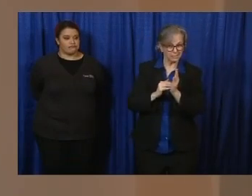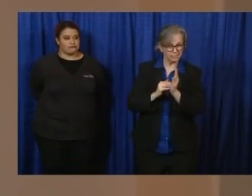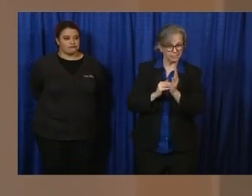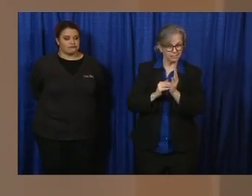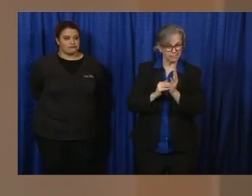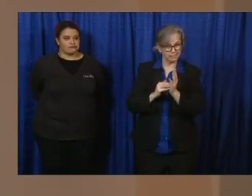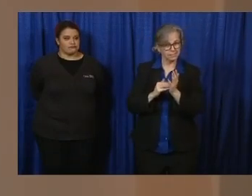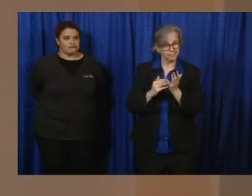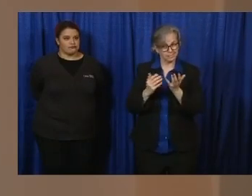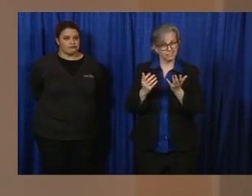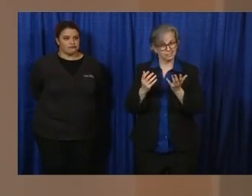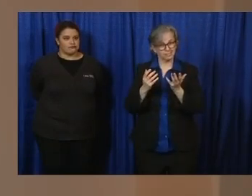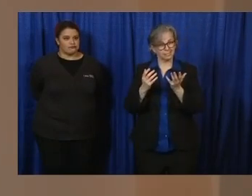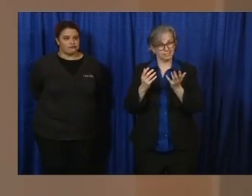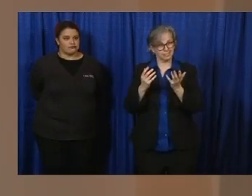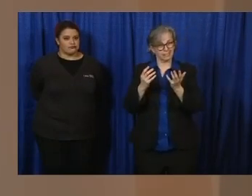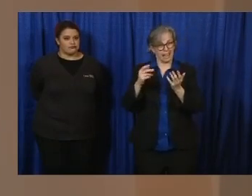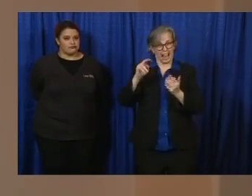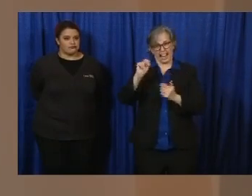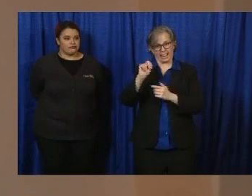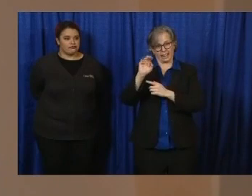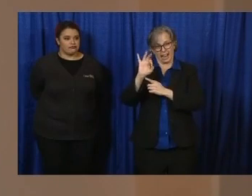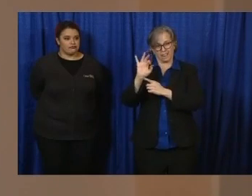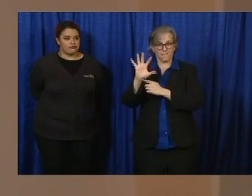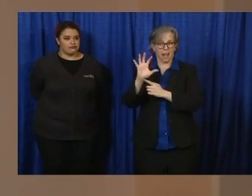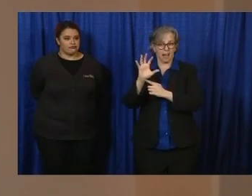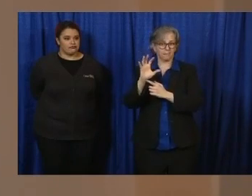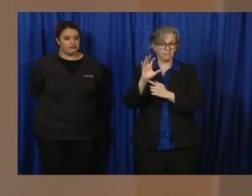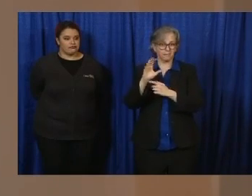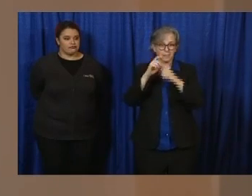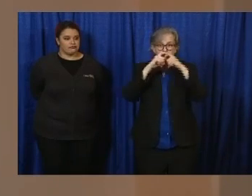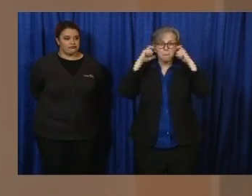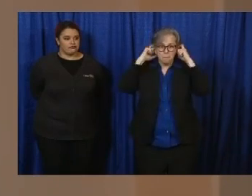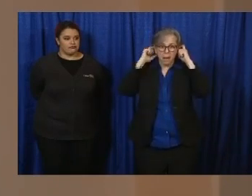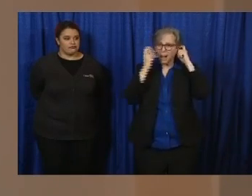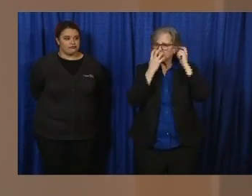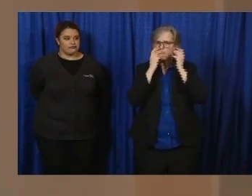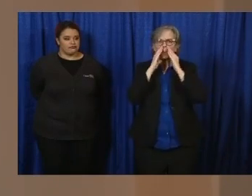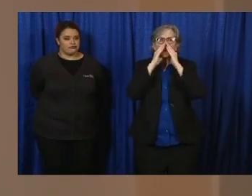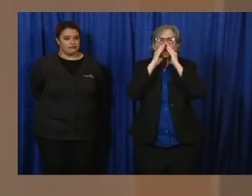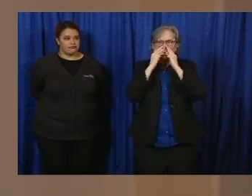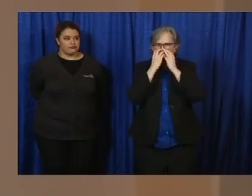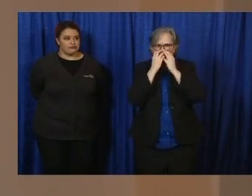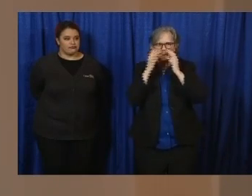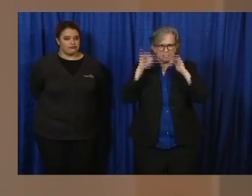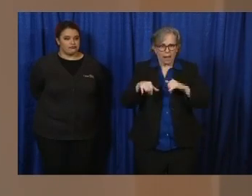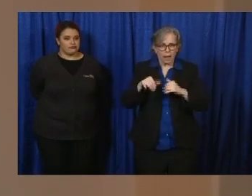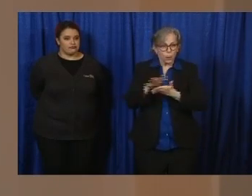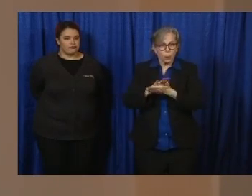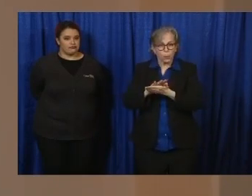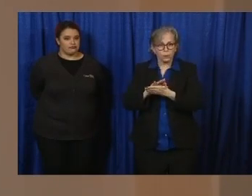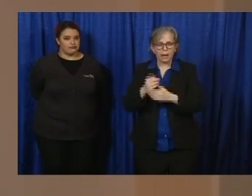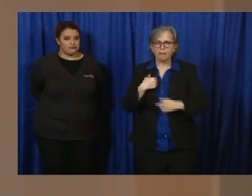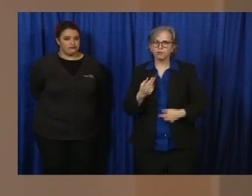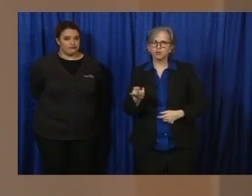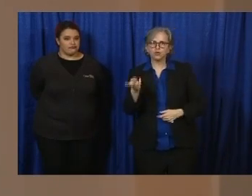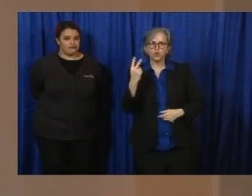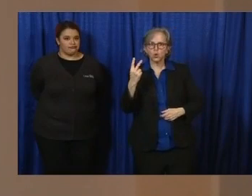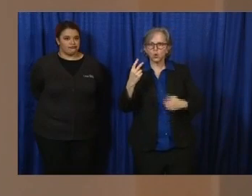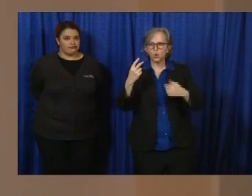N93 or N95 masks, and then they have 2 of those. So once they get those fully up and running, they should be able to